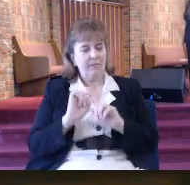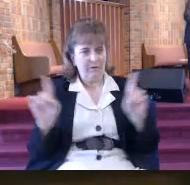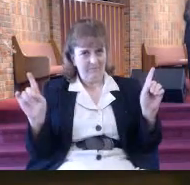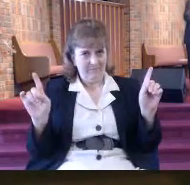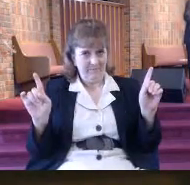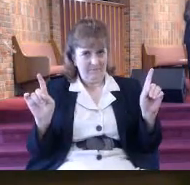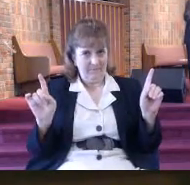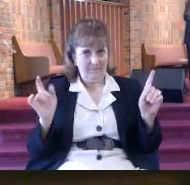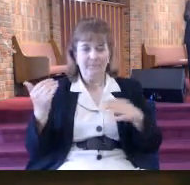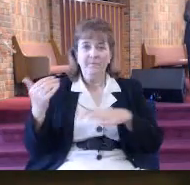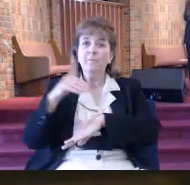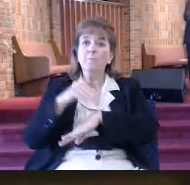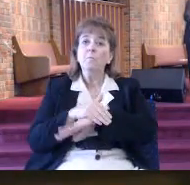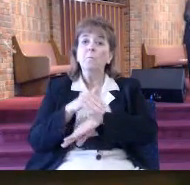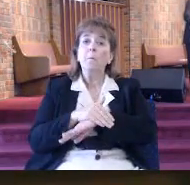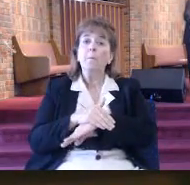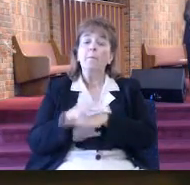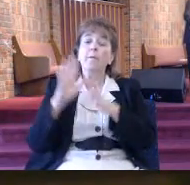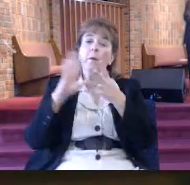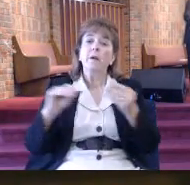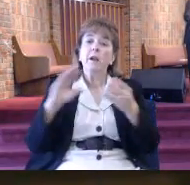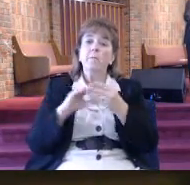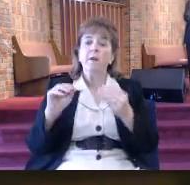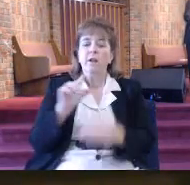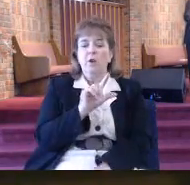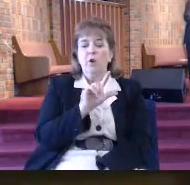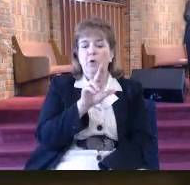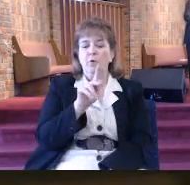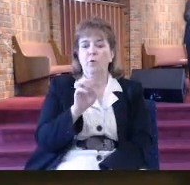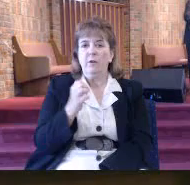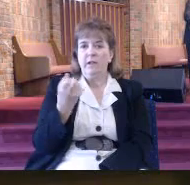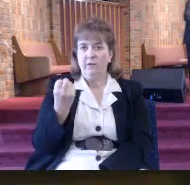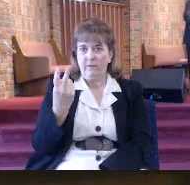Tonight's parable in Luke chapter 12